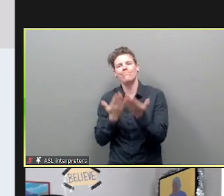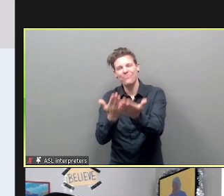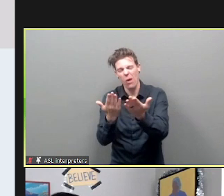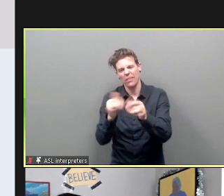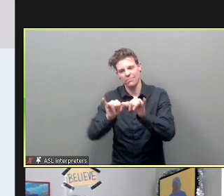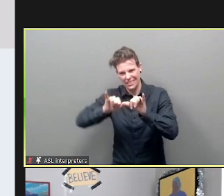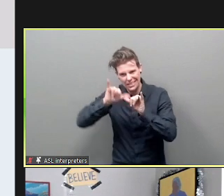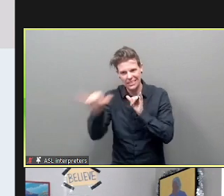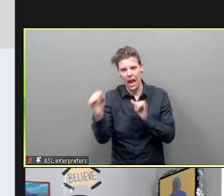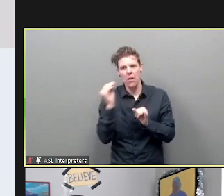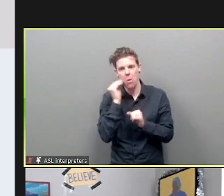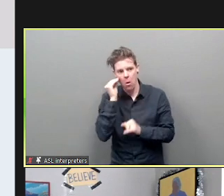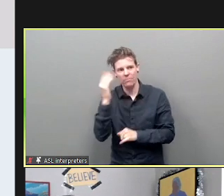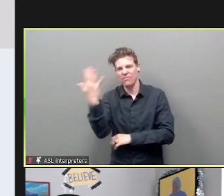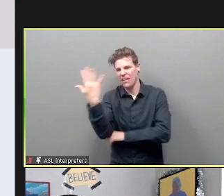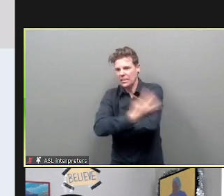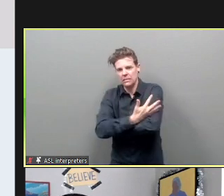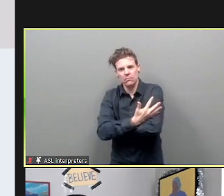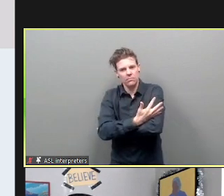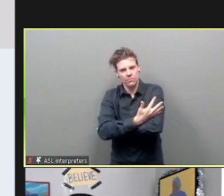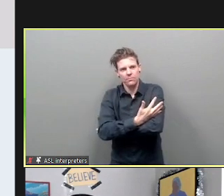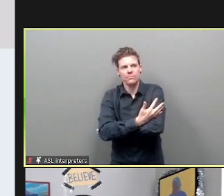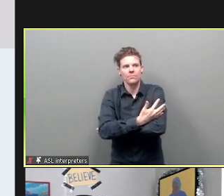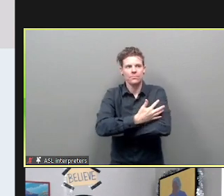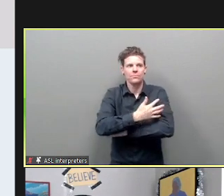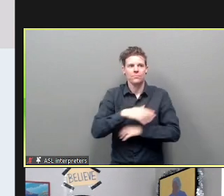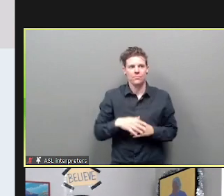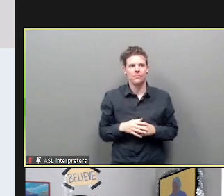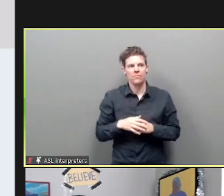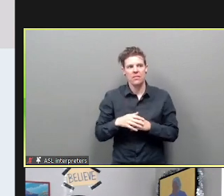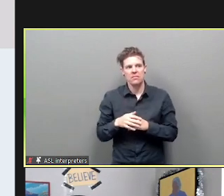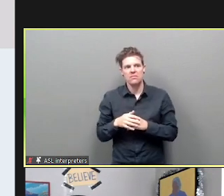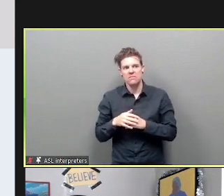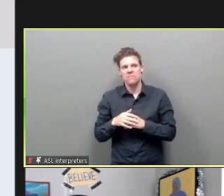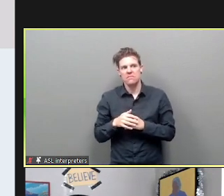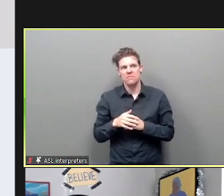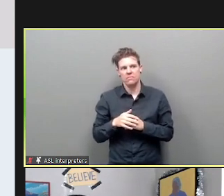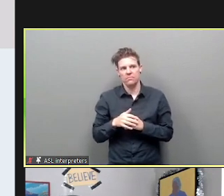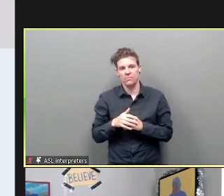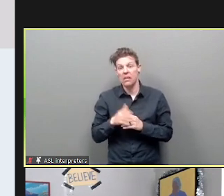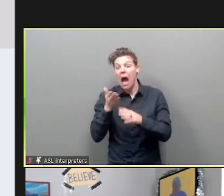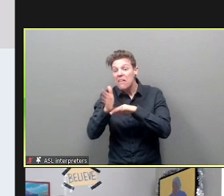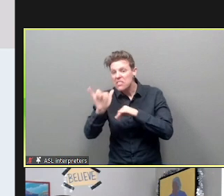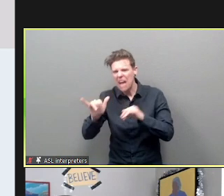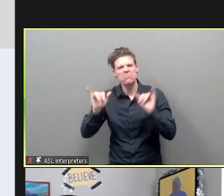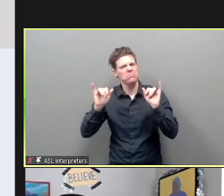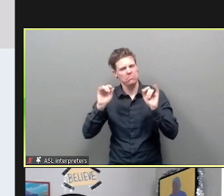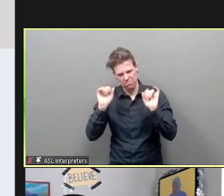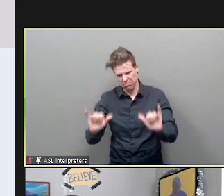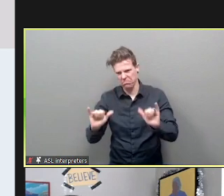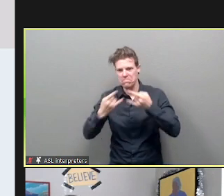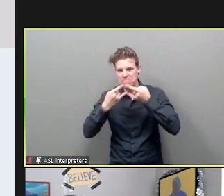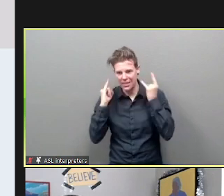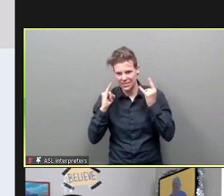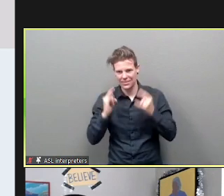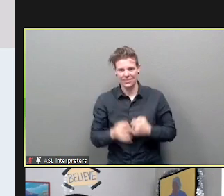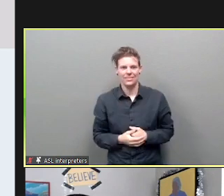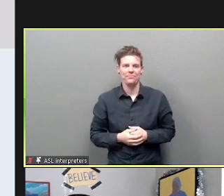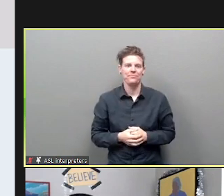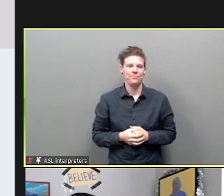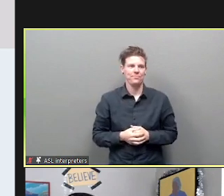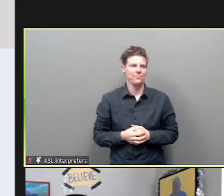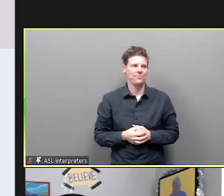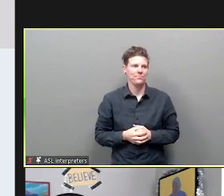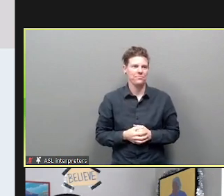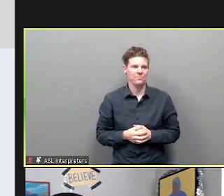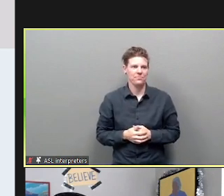days and then wear a mask around others for 5 more days. Test on day 5 if possible, but